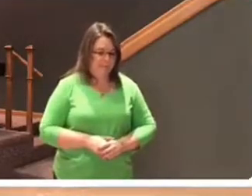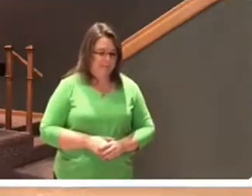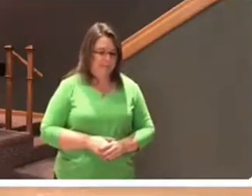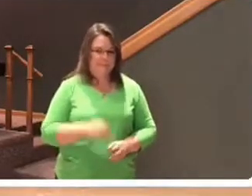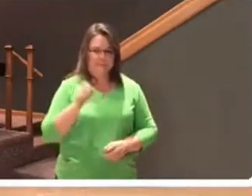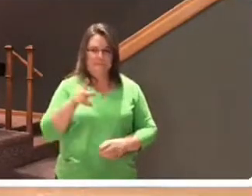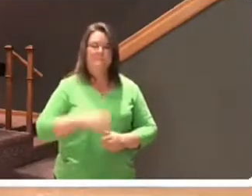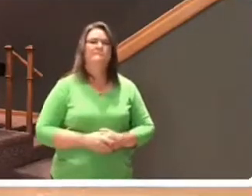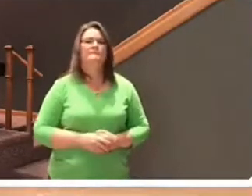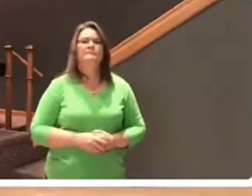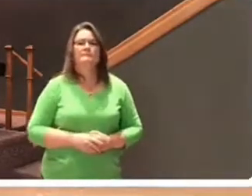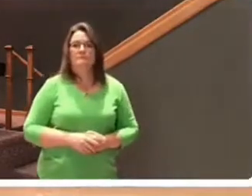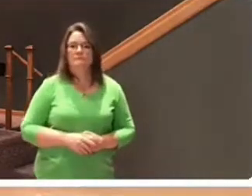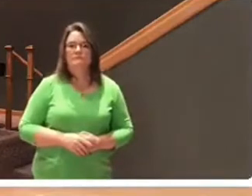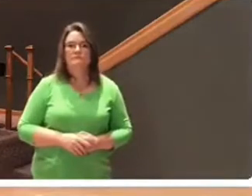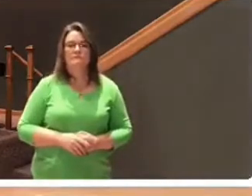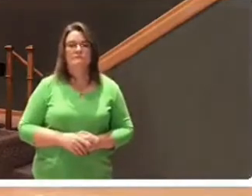Okay.